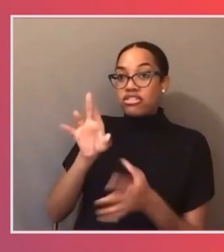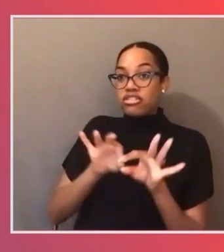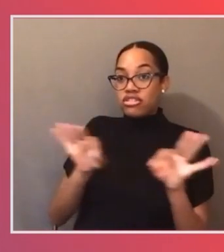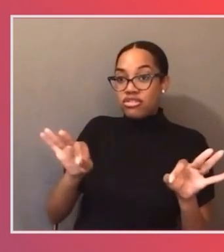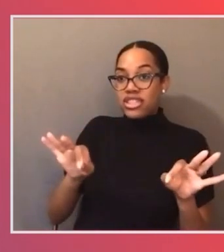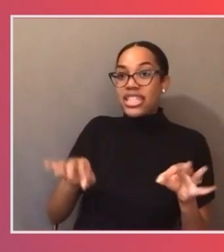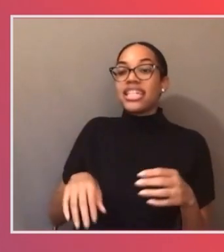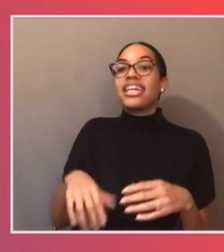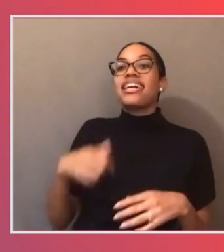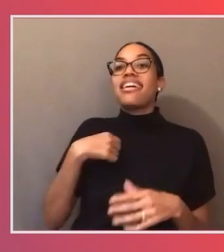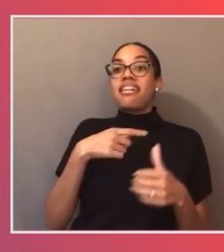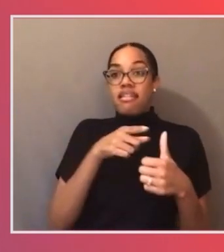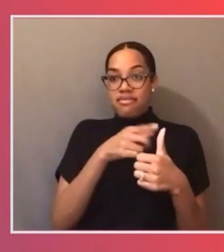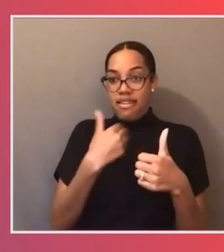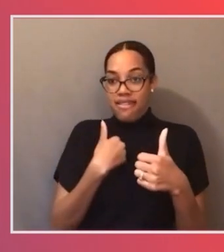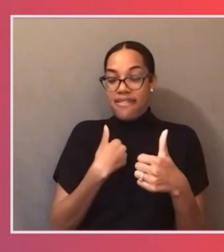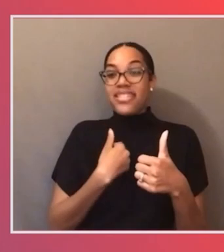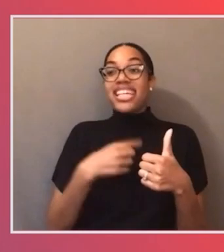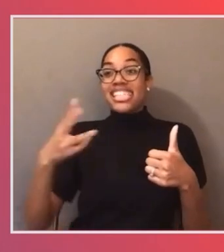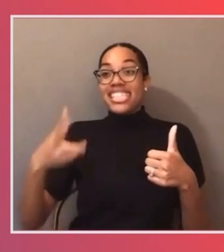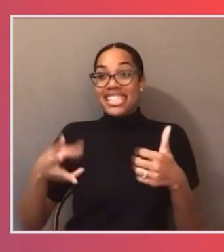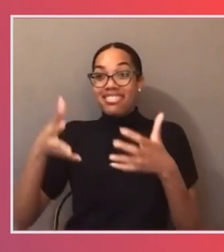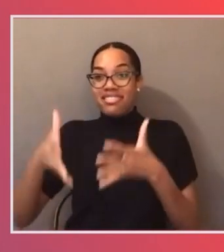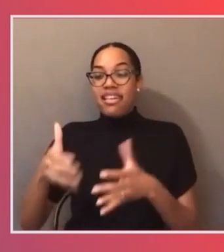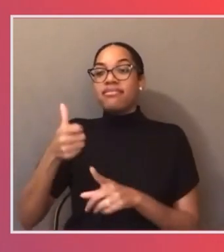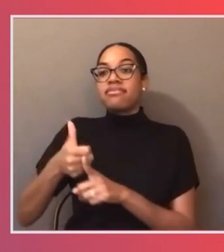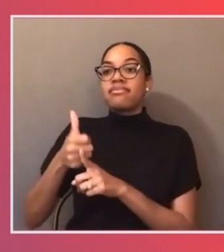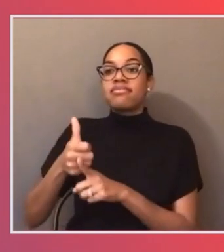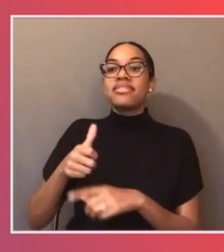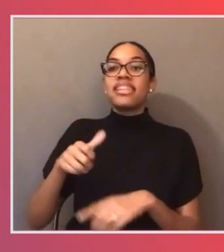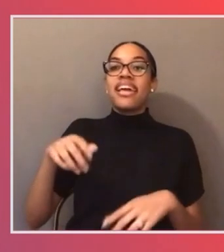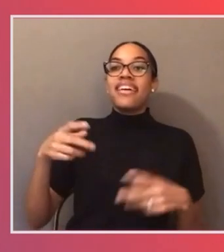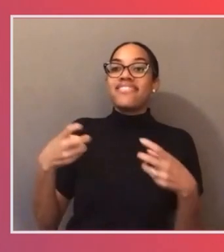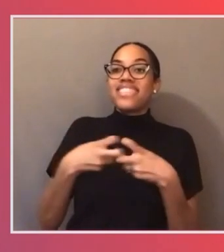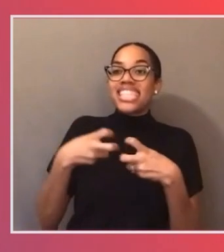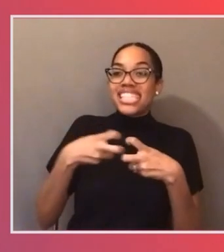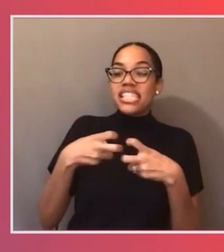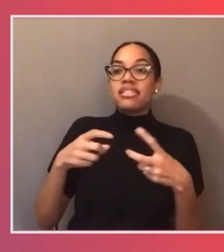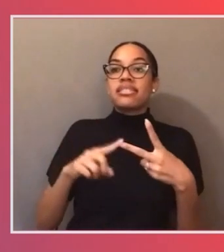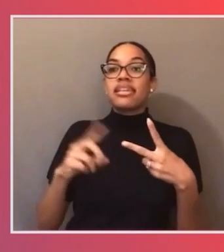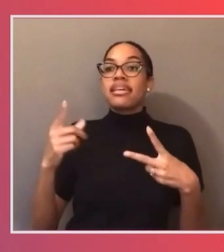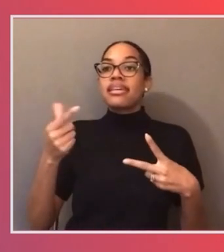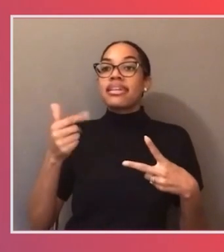physics and gamma radiation. Hulk? Hulk